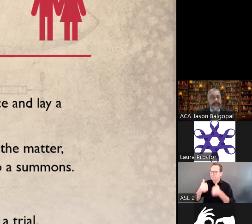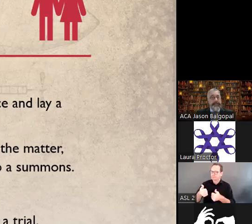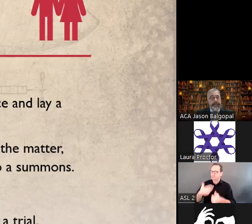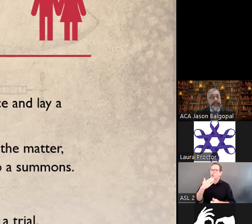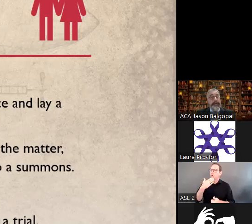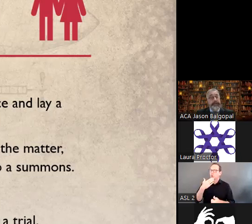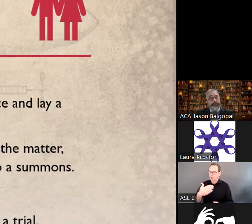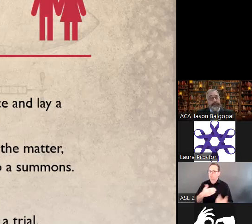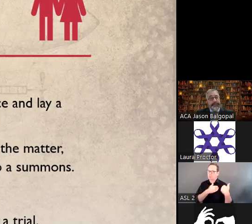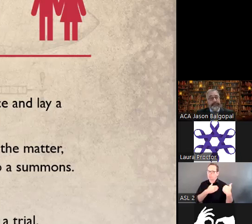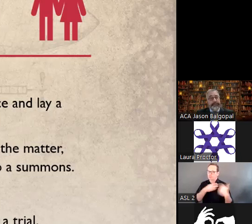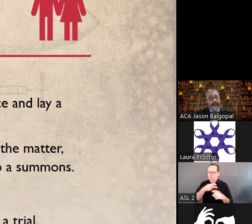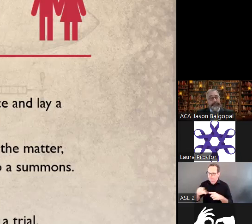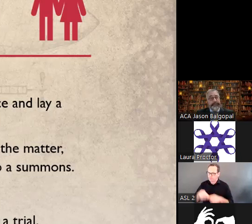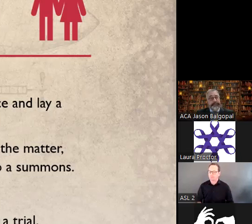the average person cannot do.